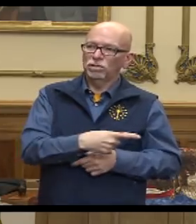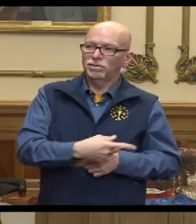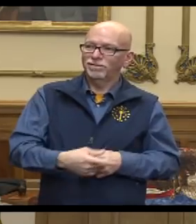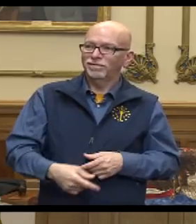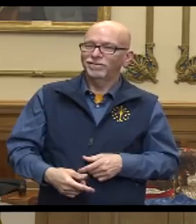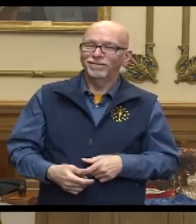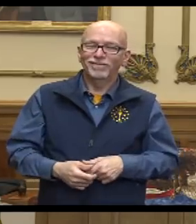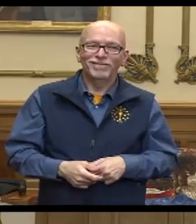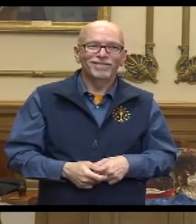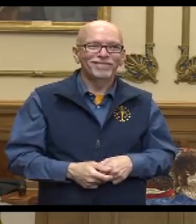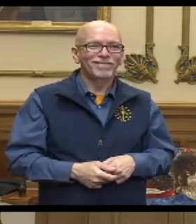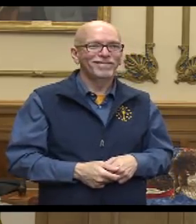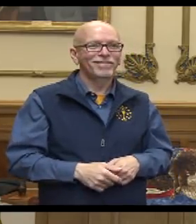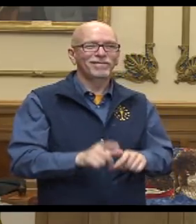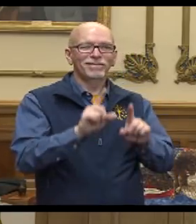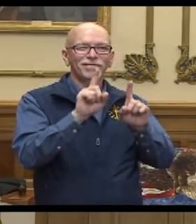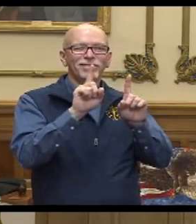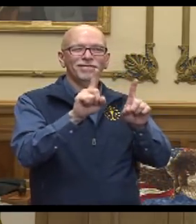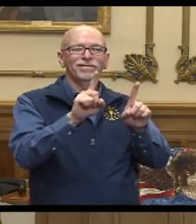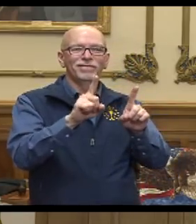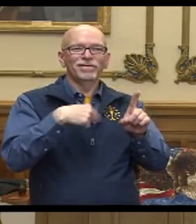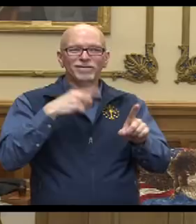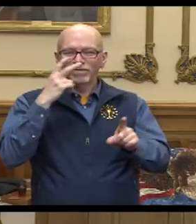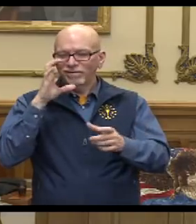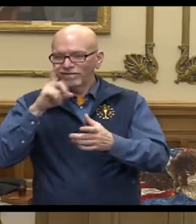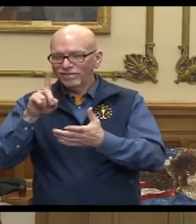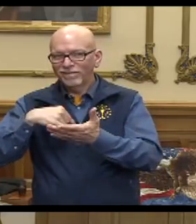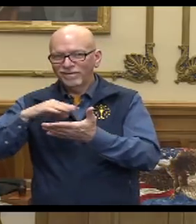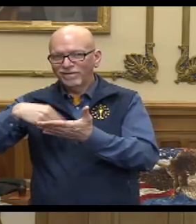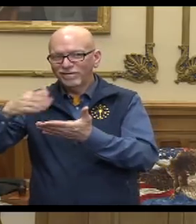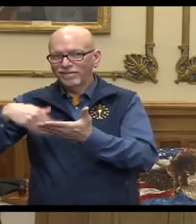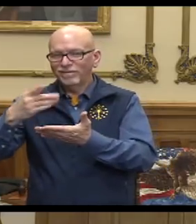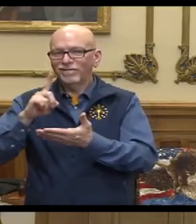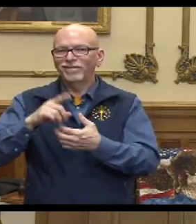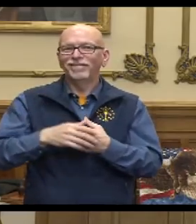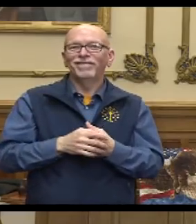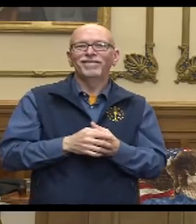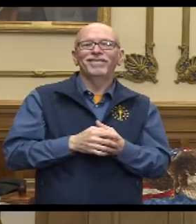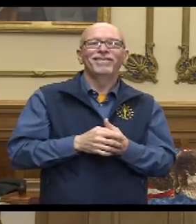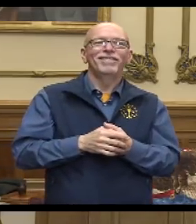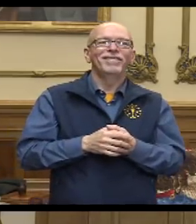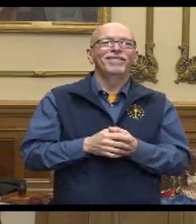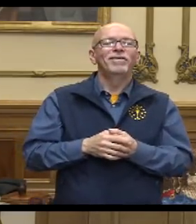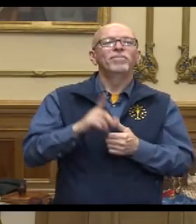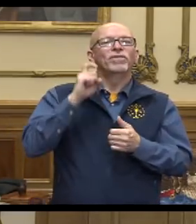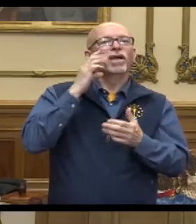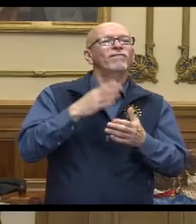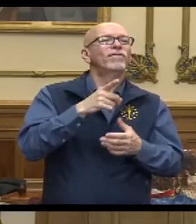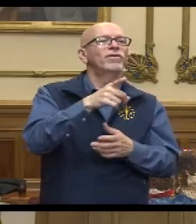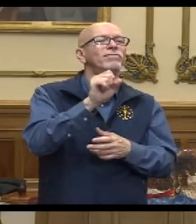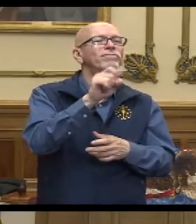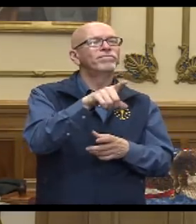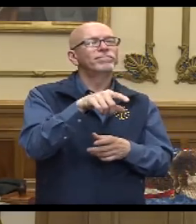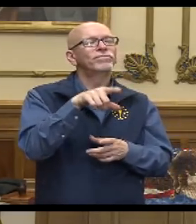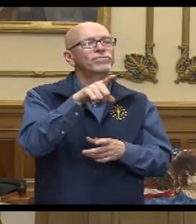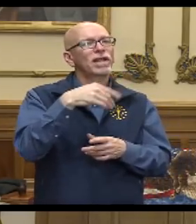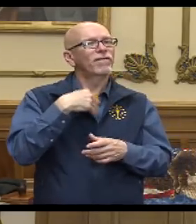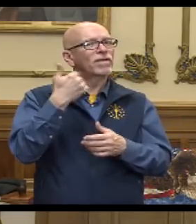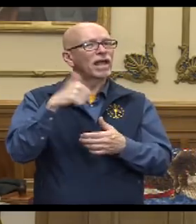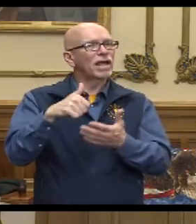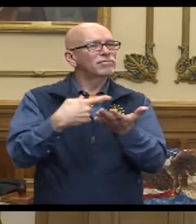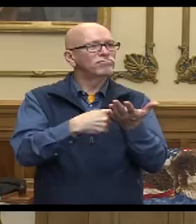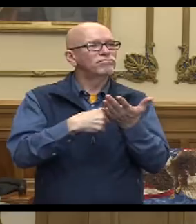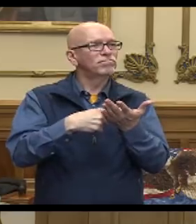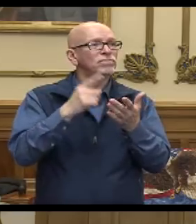kidding. Hold on, let me grab my different notepad. Yeah, thank you. Governor, was there any discussion